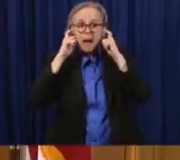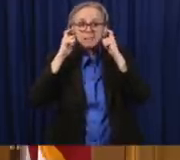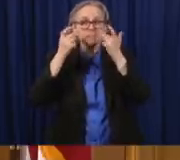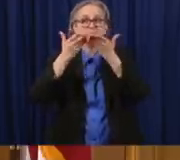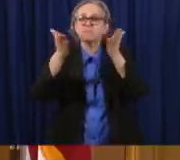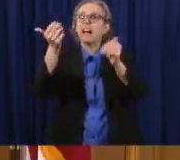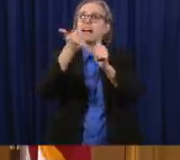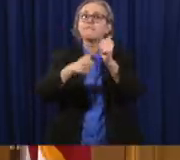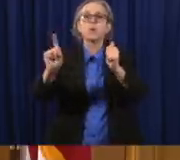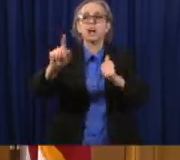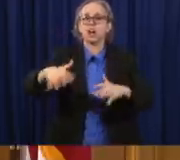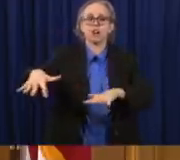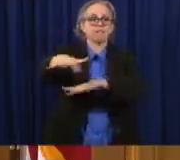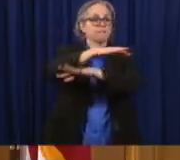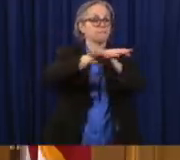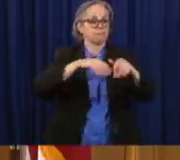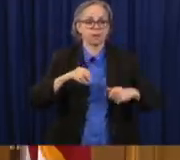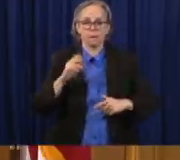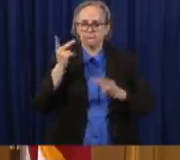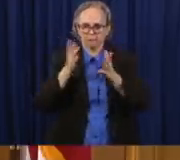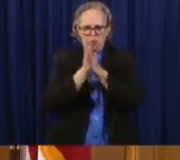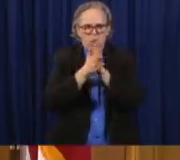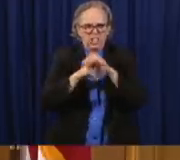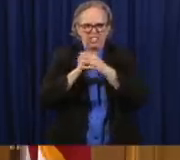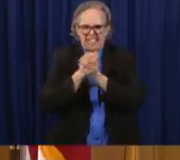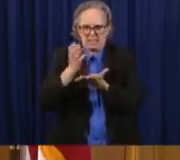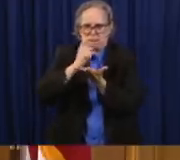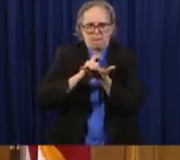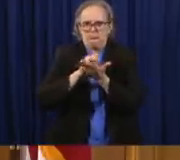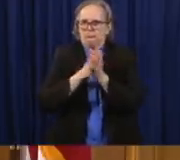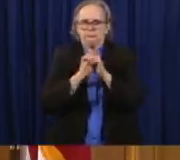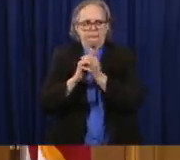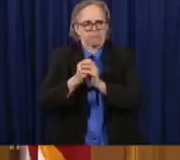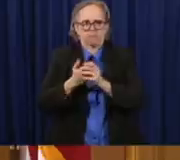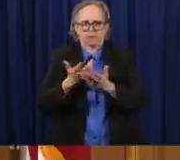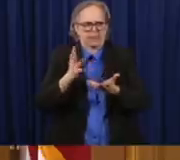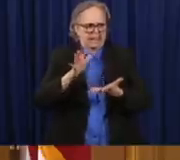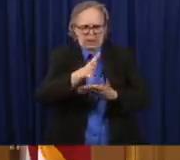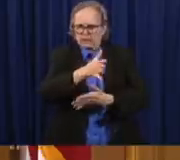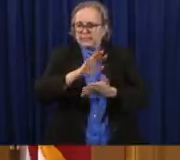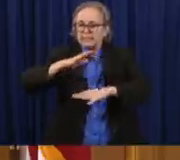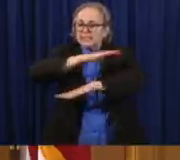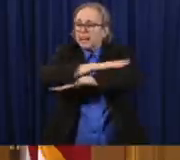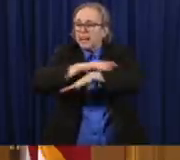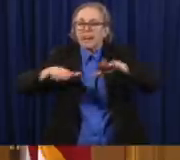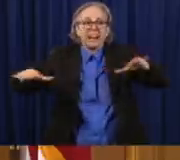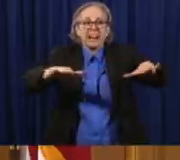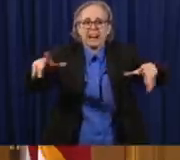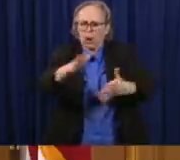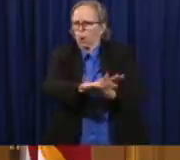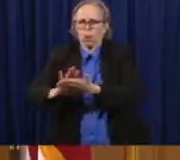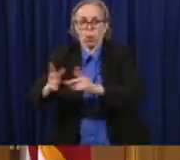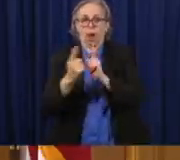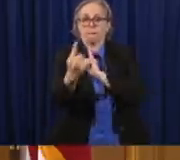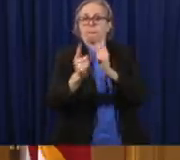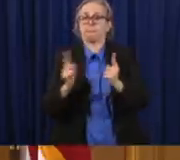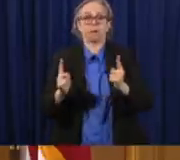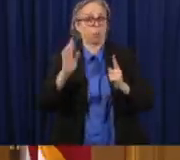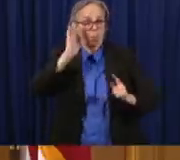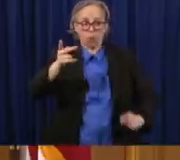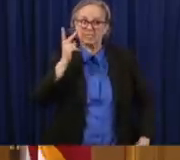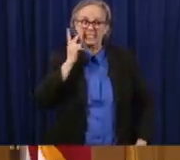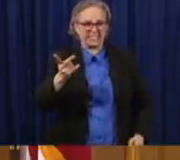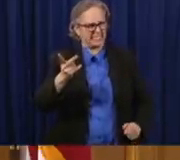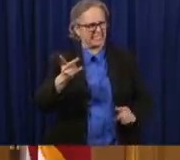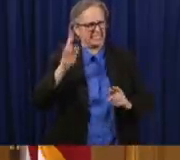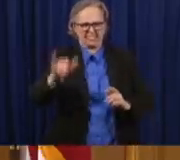to see the washing of hands, the sanitizers, wiping surfaces, distance, distance, distance. That